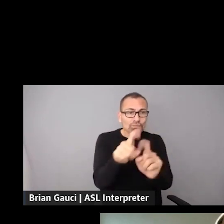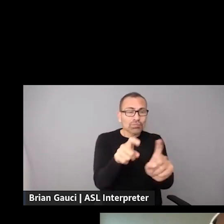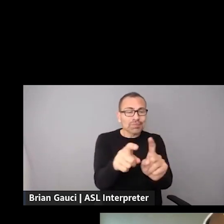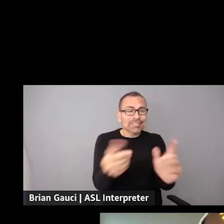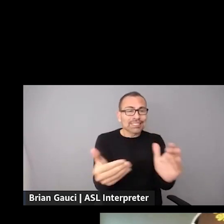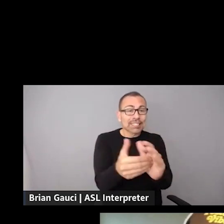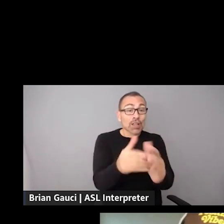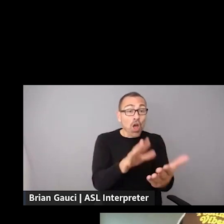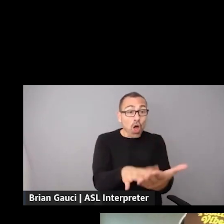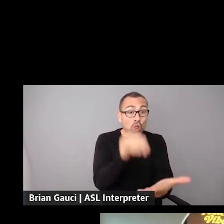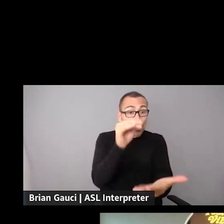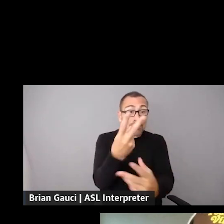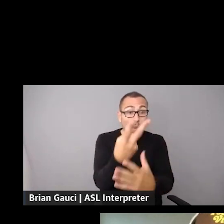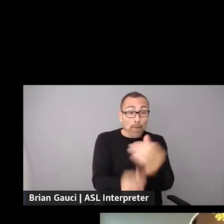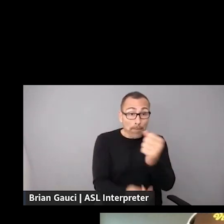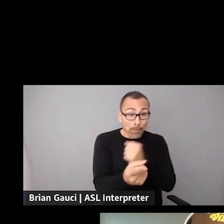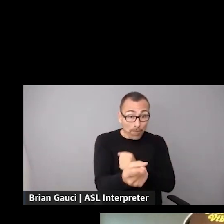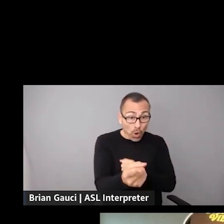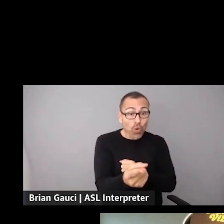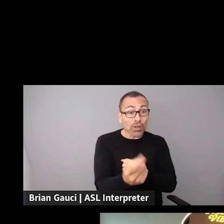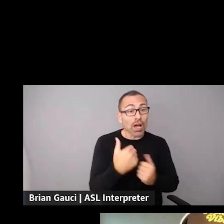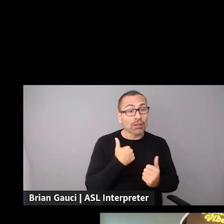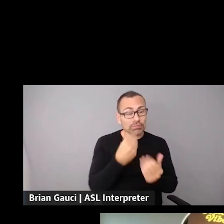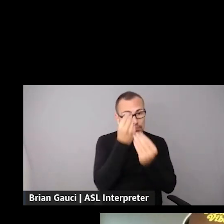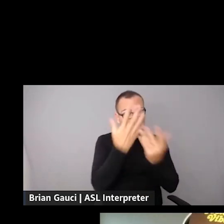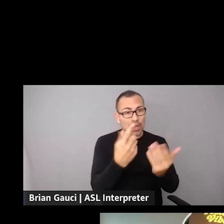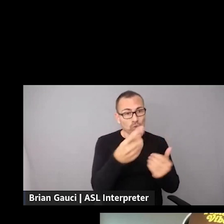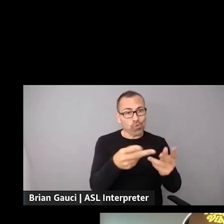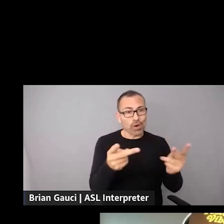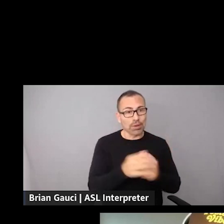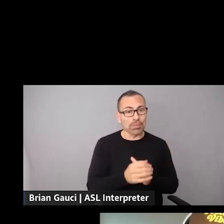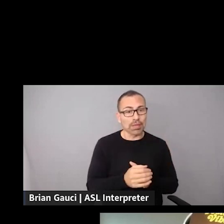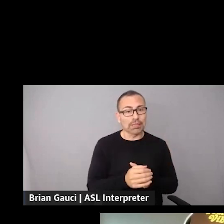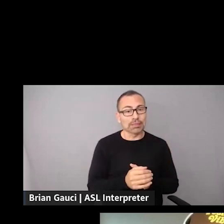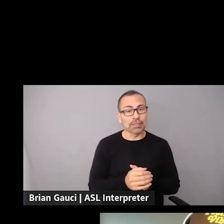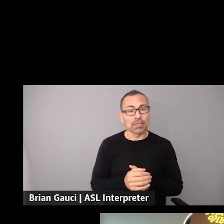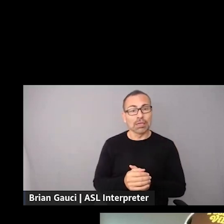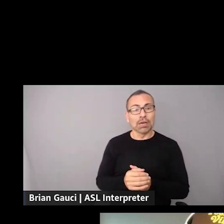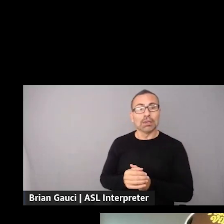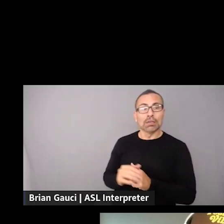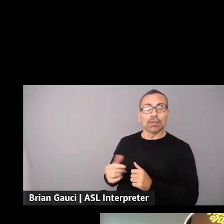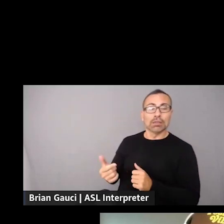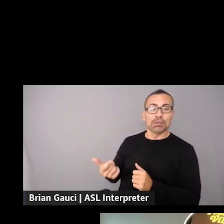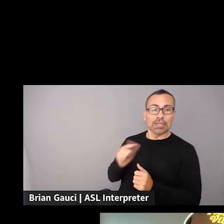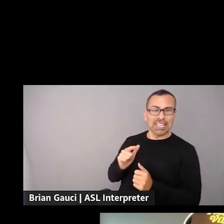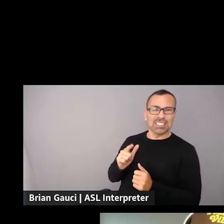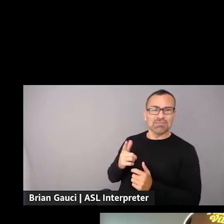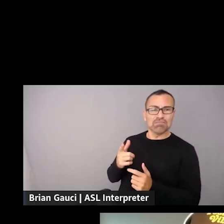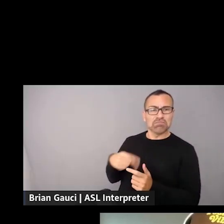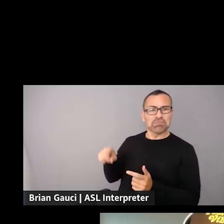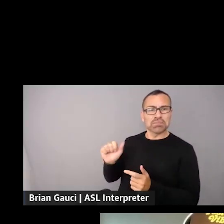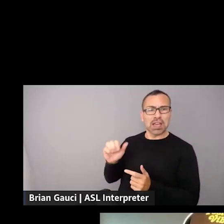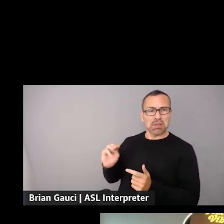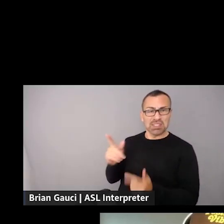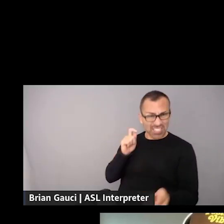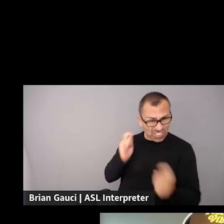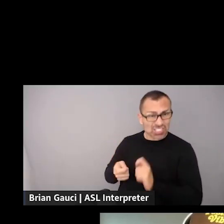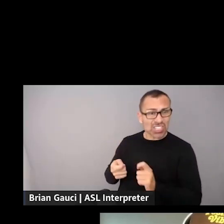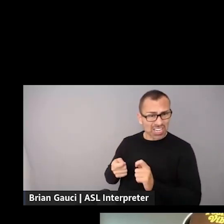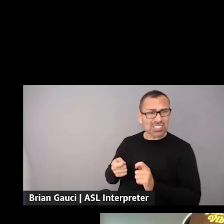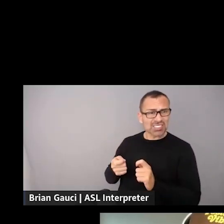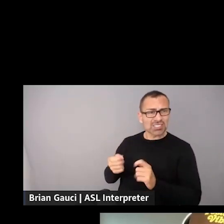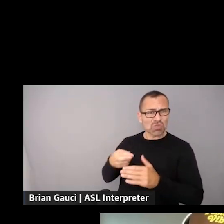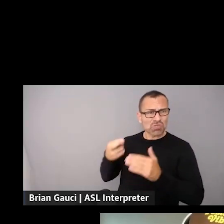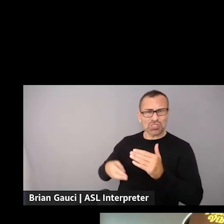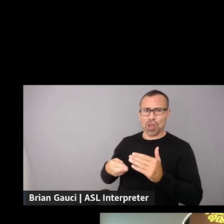both of those pieces to get data in one place. The outcome entirely of what the query produces, right? Having those two